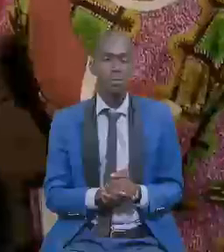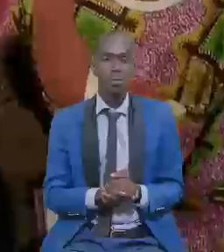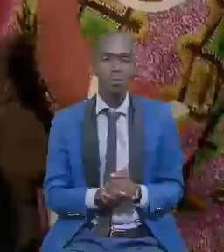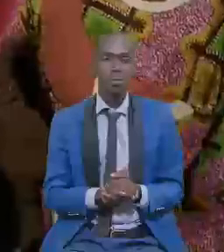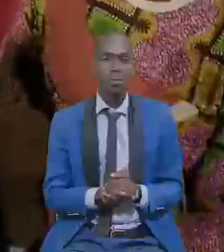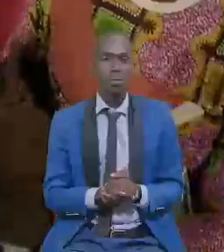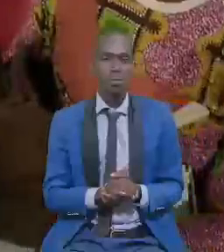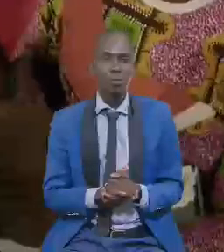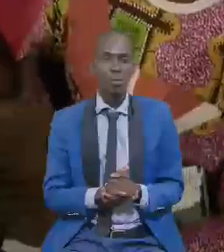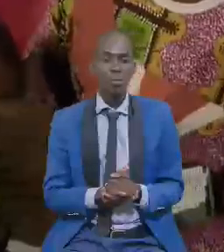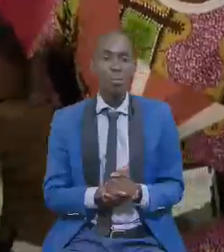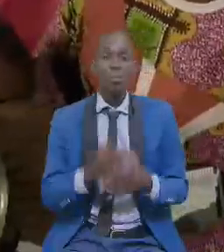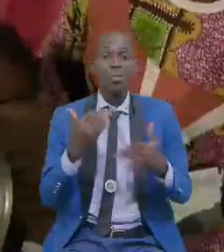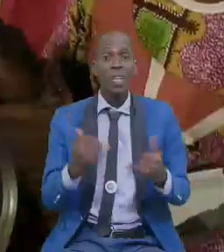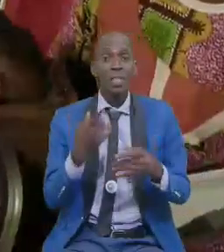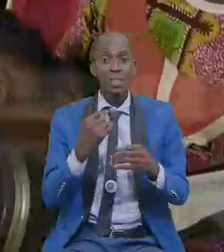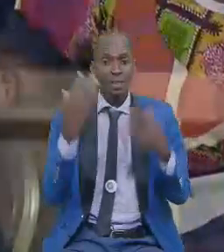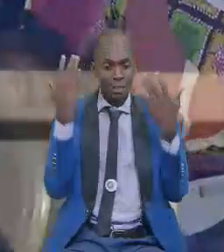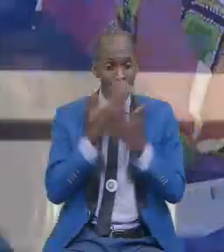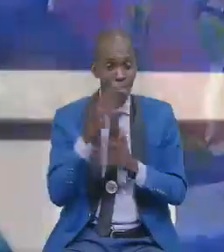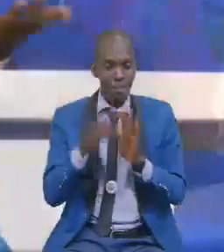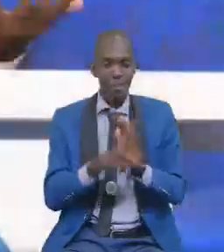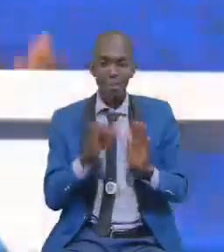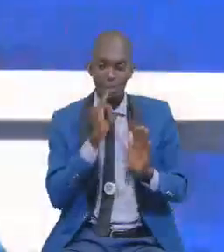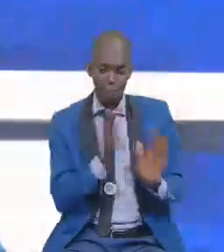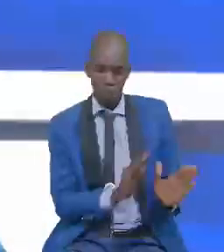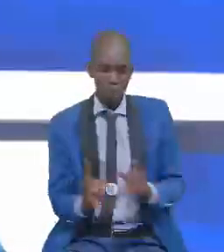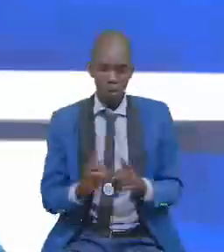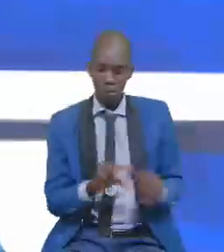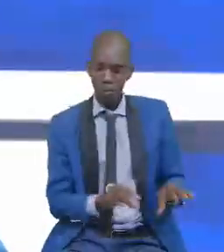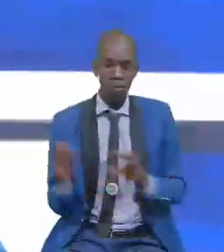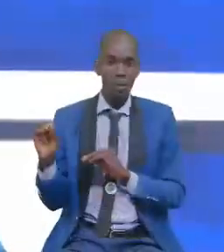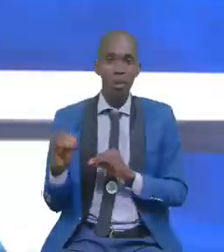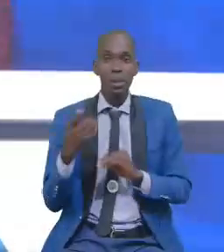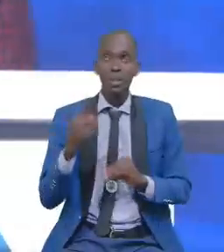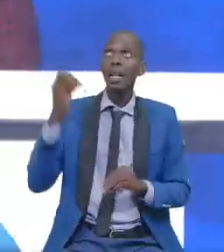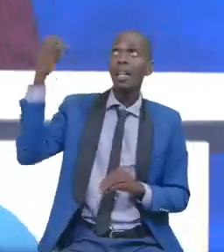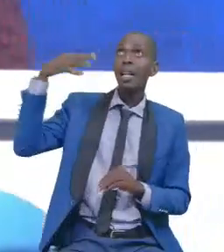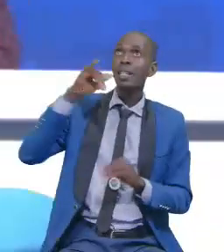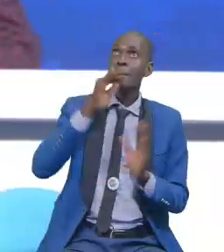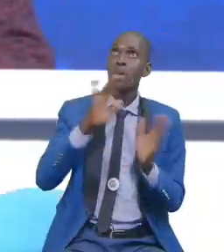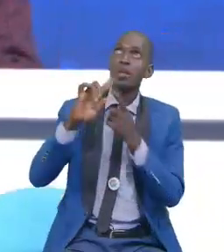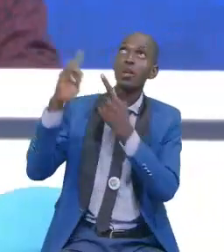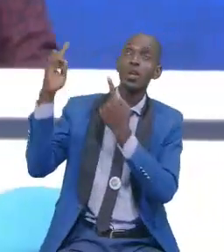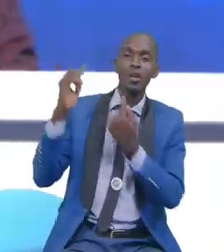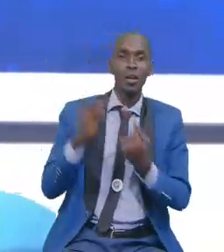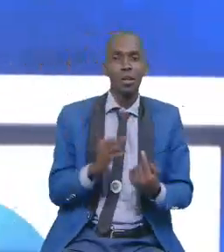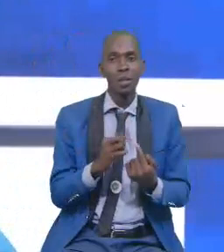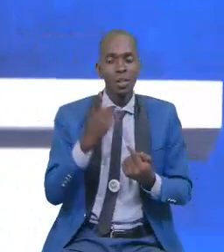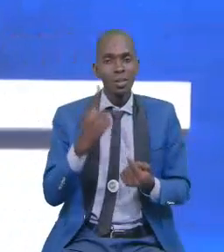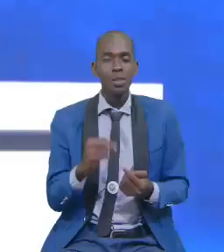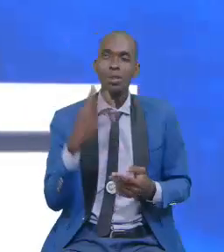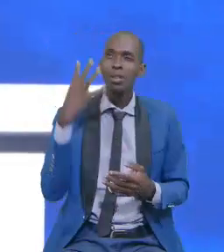Now the darkness is about to go. And the light is about to come. The glorious